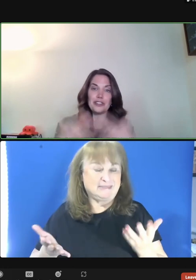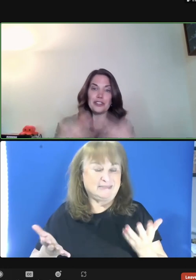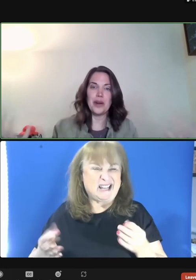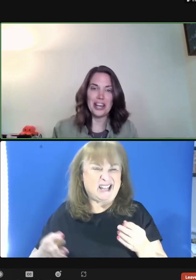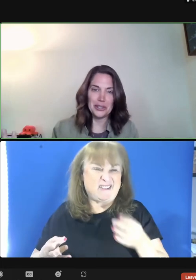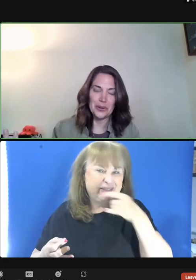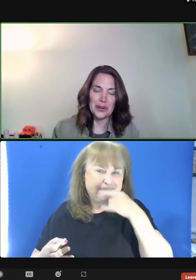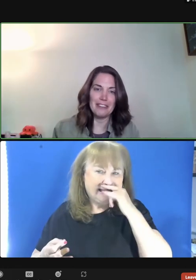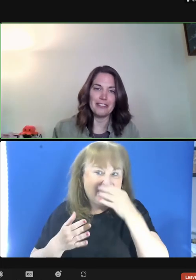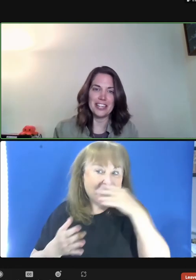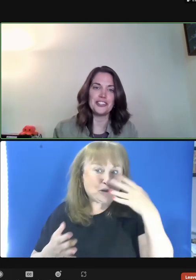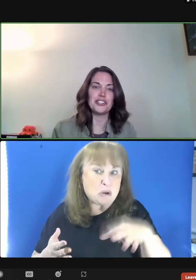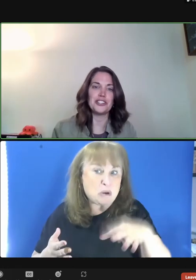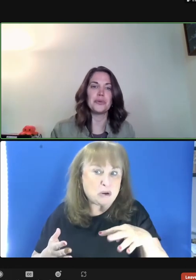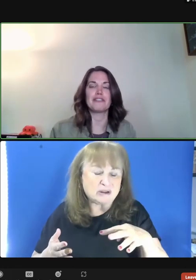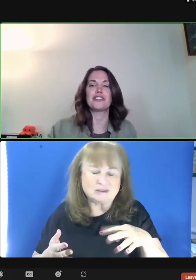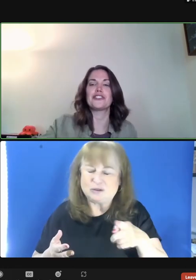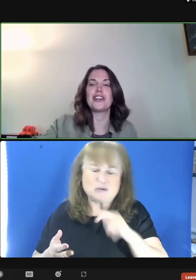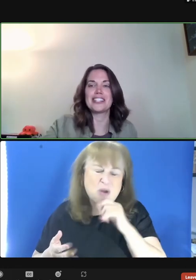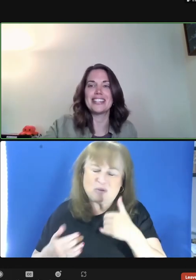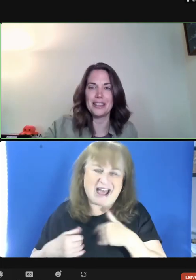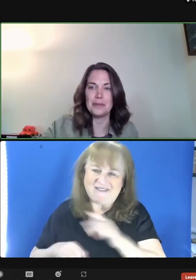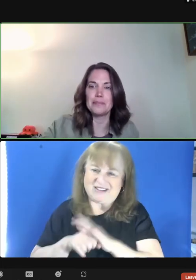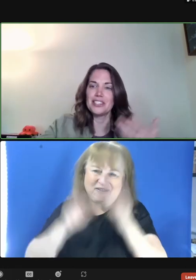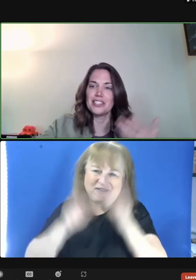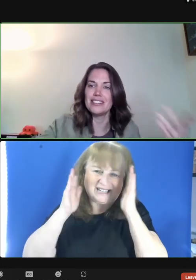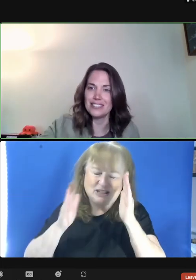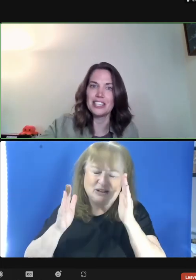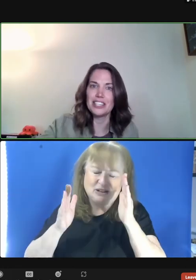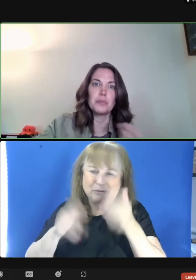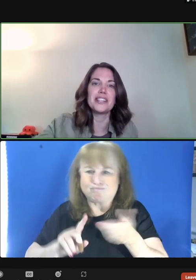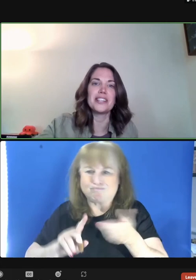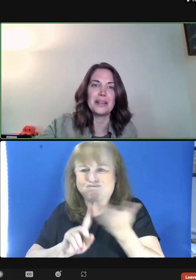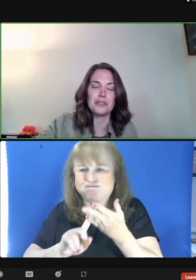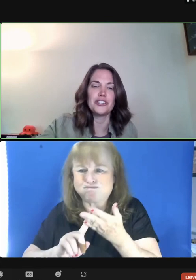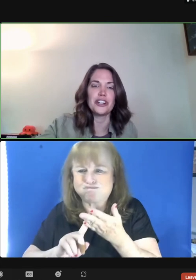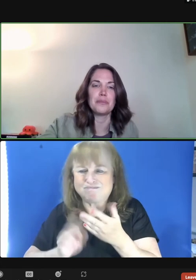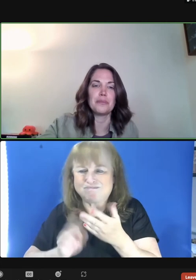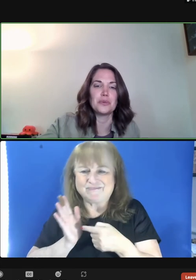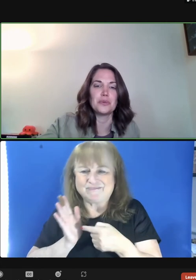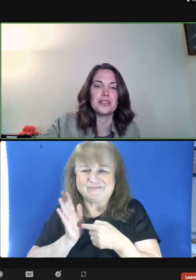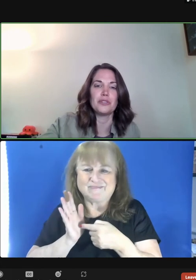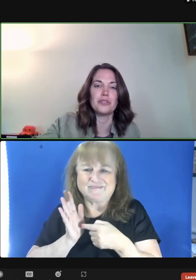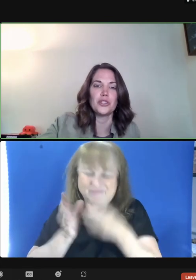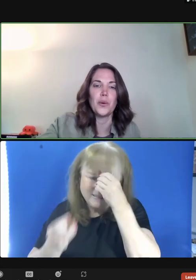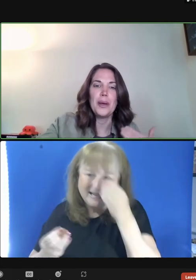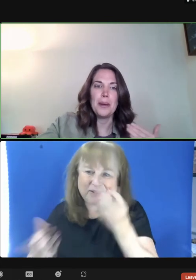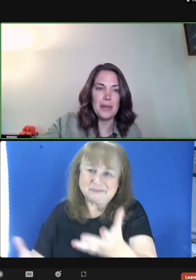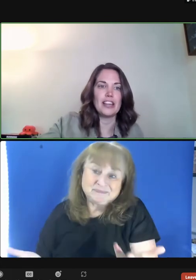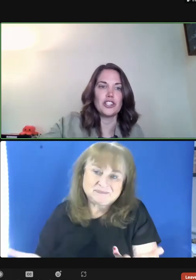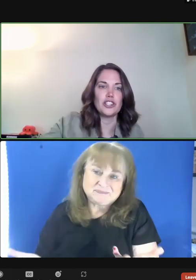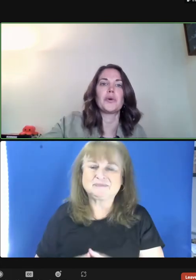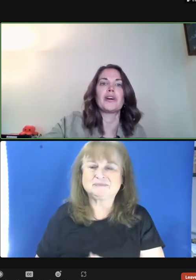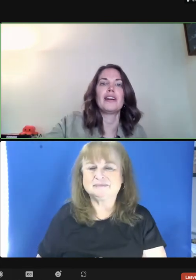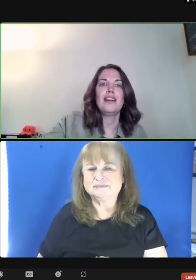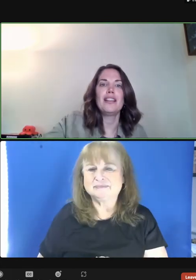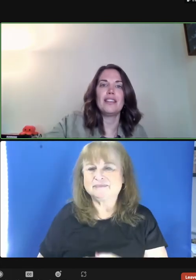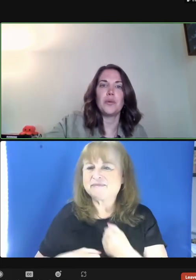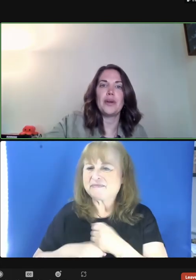ignoring, either way, you don't have their attention to whatever you're trying to get them to express to them, to share the message with them. So